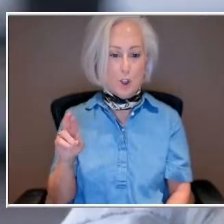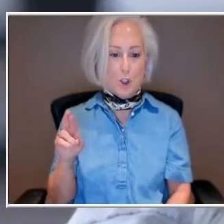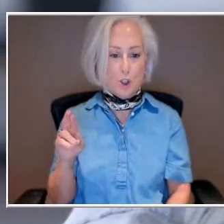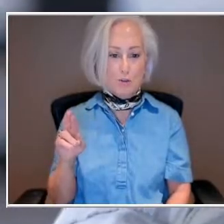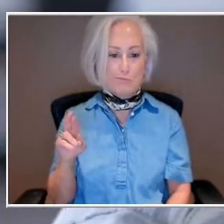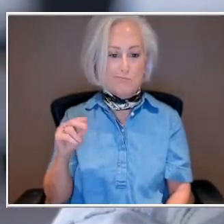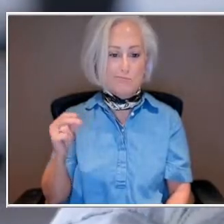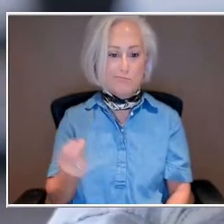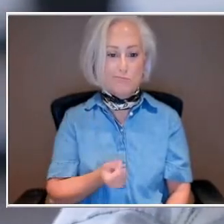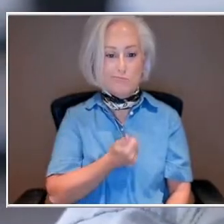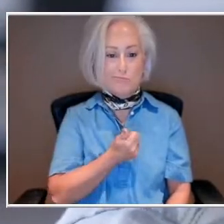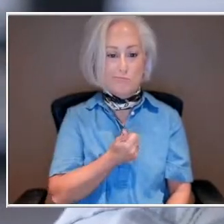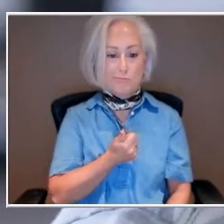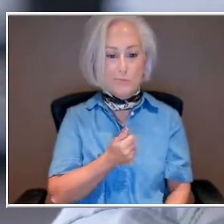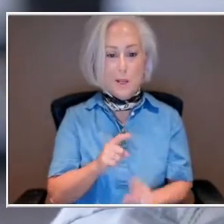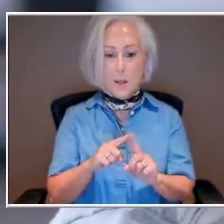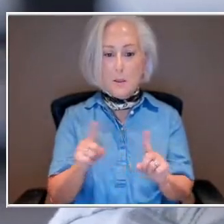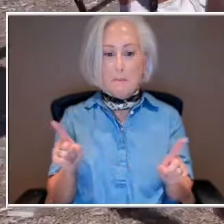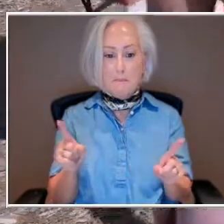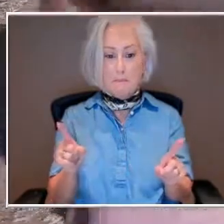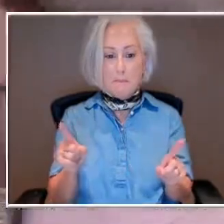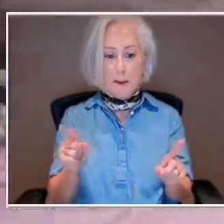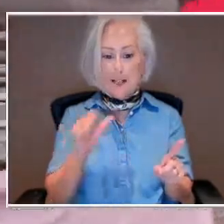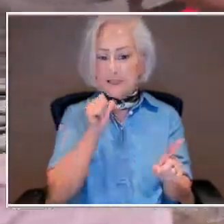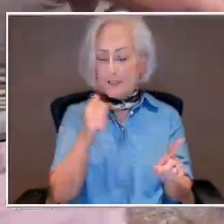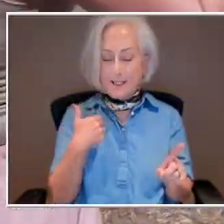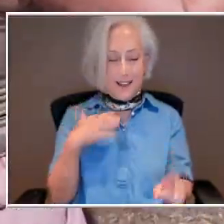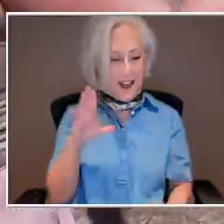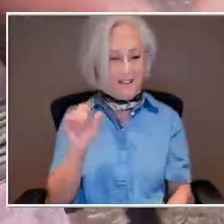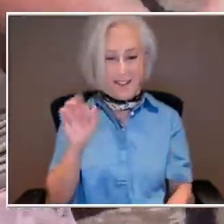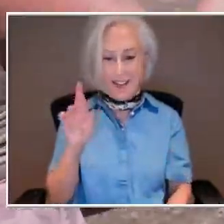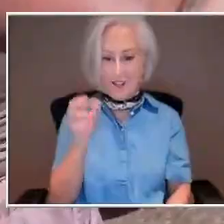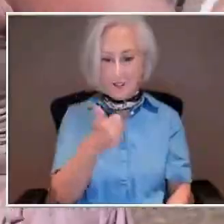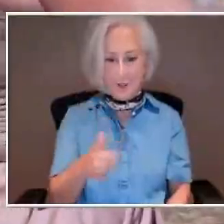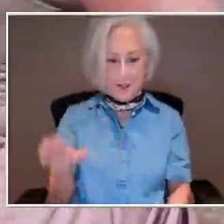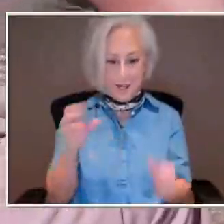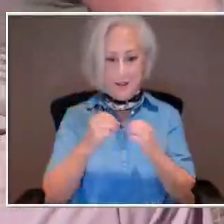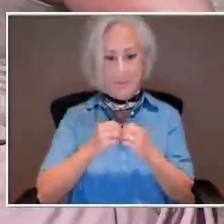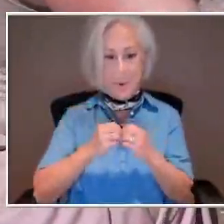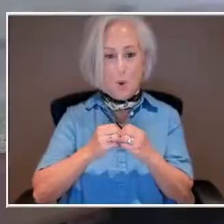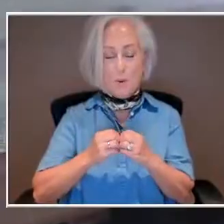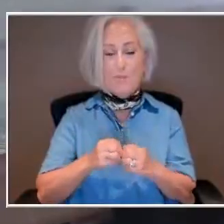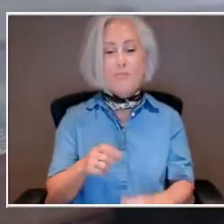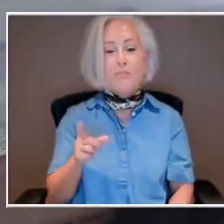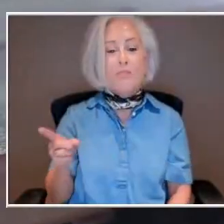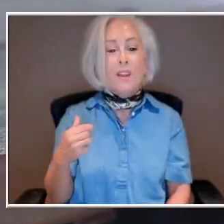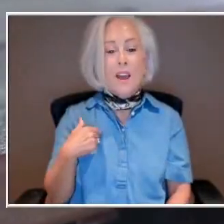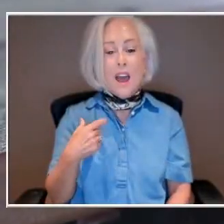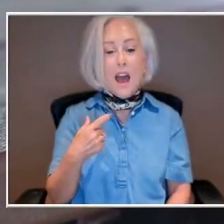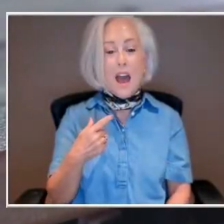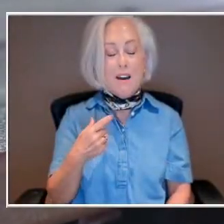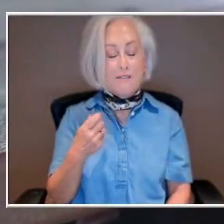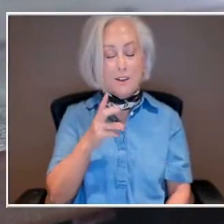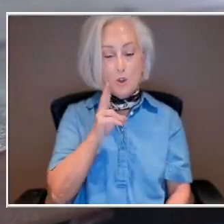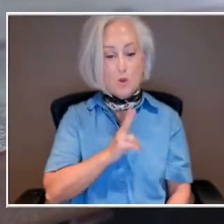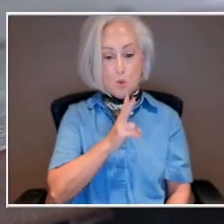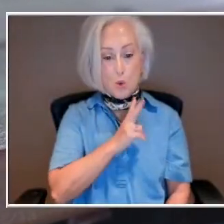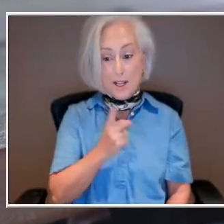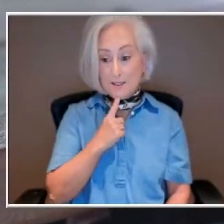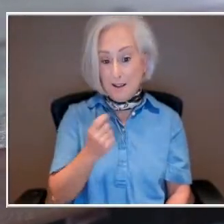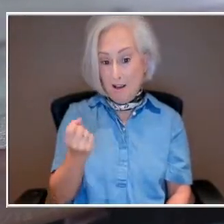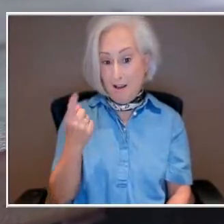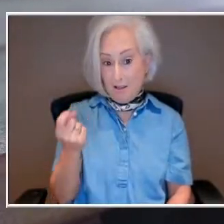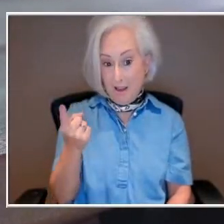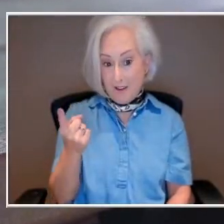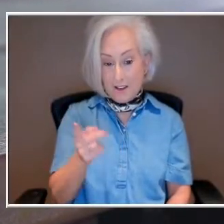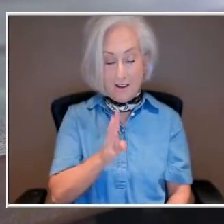Bummer. But she doesn't have cancer anymore. Ashley has 11-year-old twin daughters. There's also 4-year-old